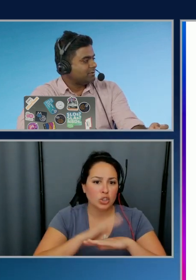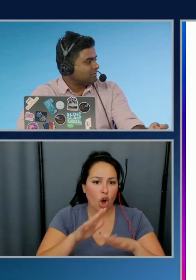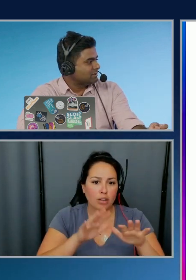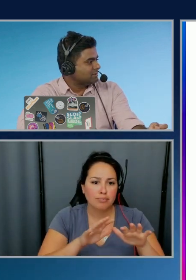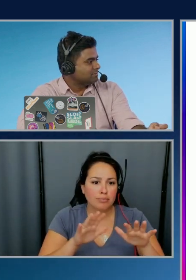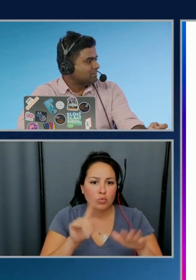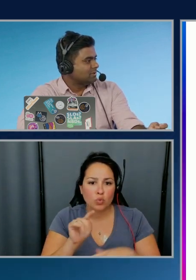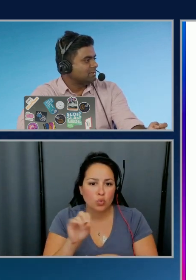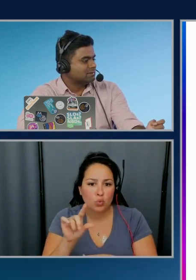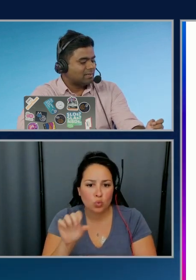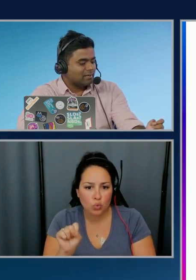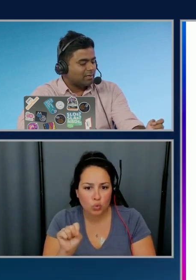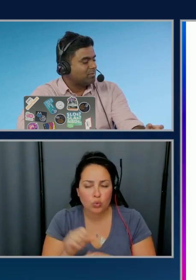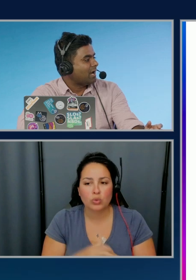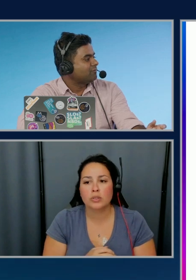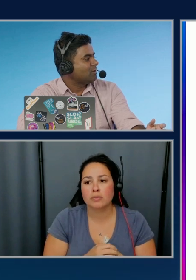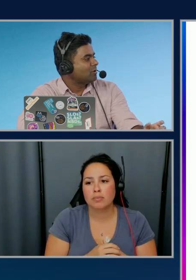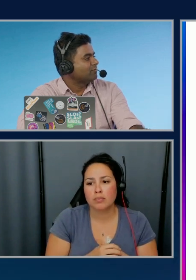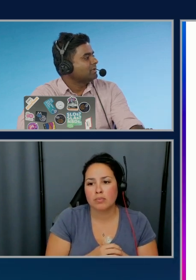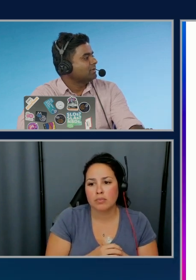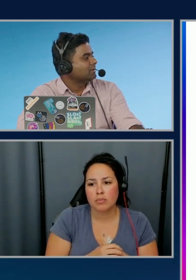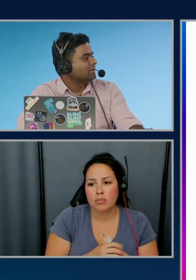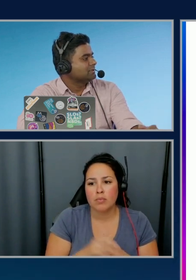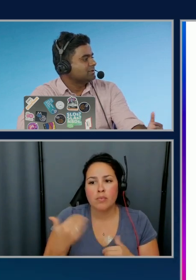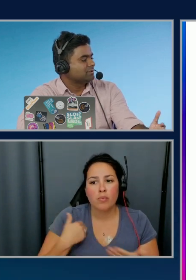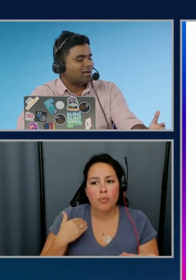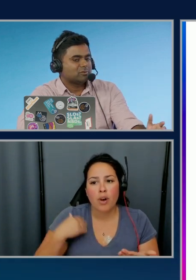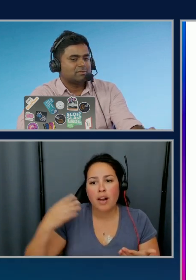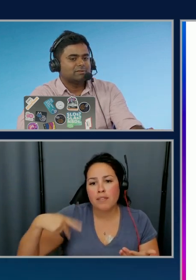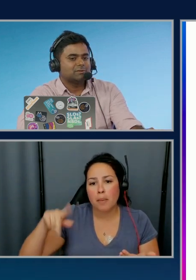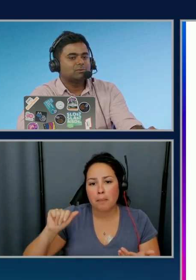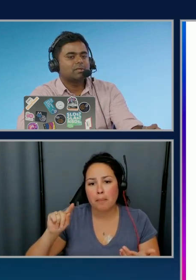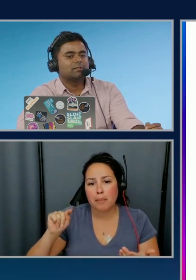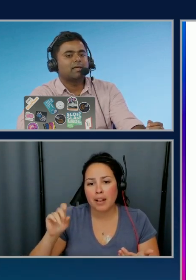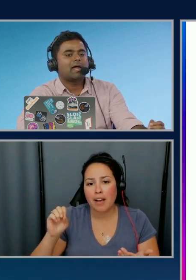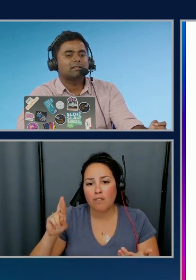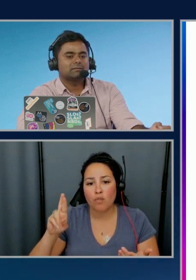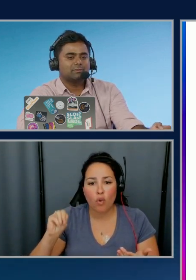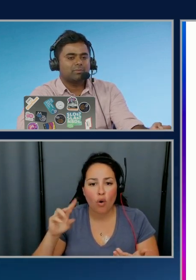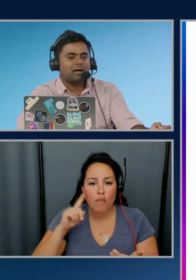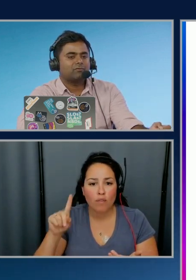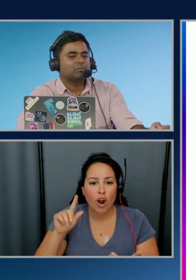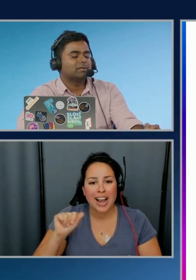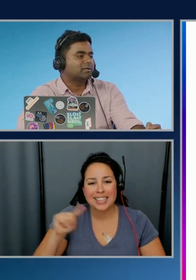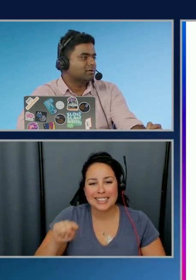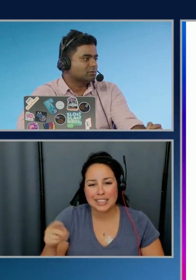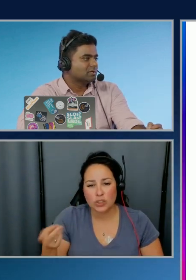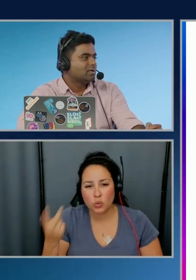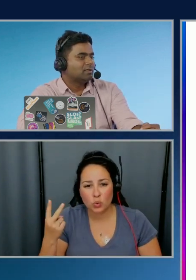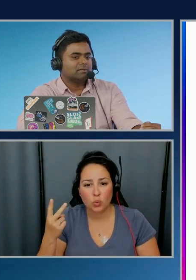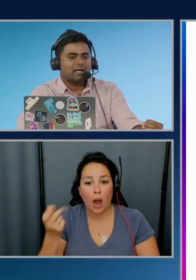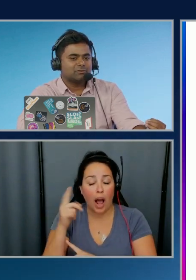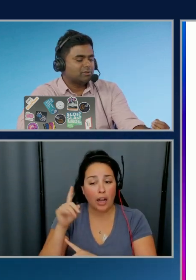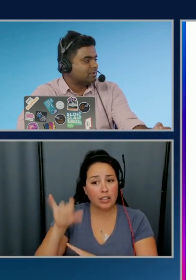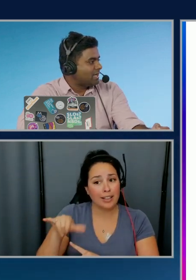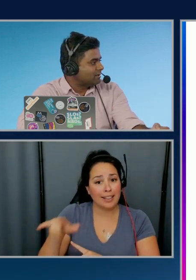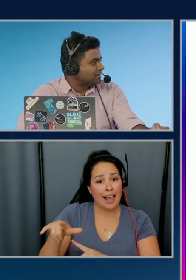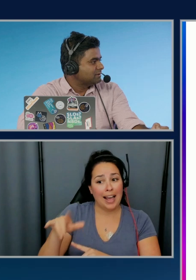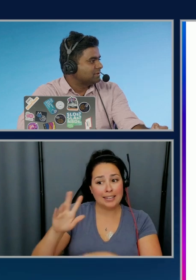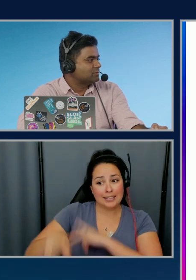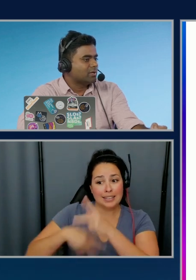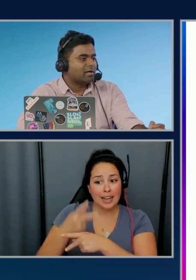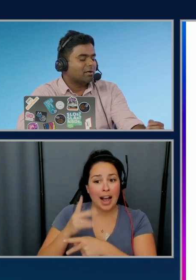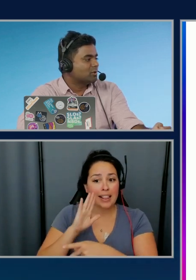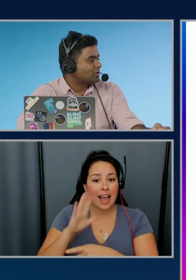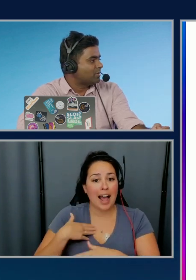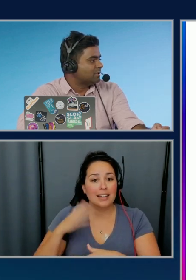AWS Nitro system is the underlying platform of any latest generation Amazon EC2, and that is the platform that gives that isolation